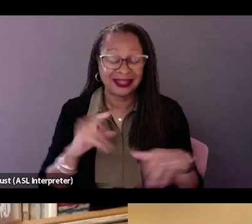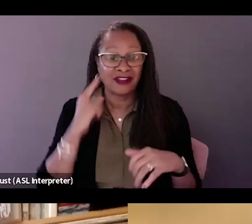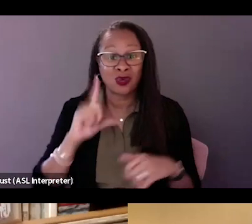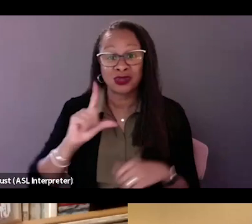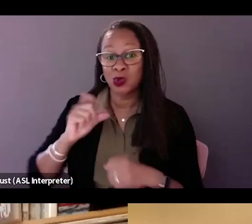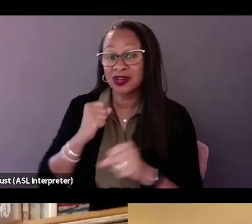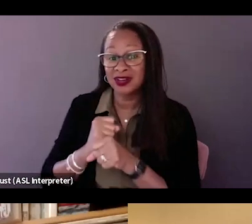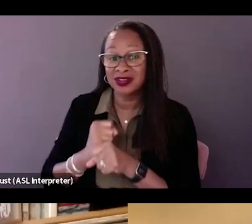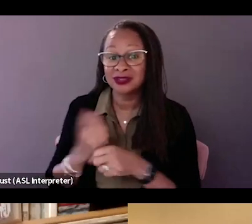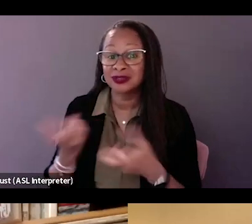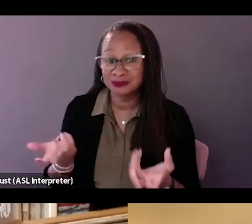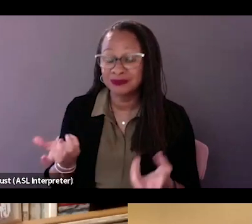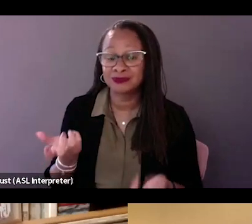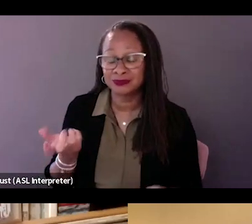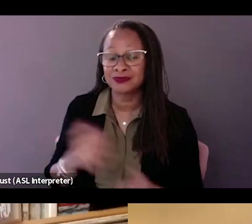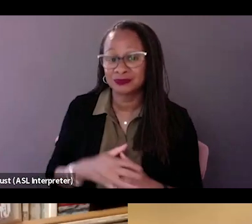these